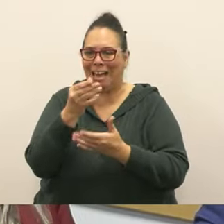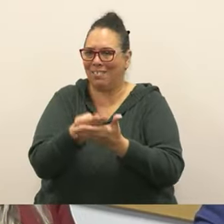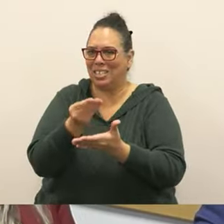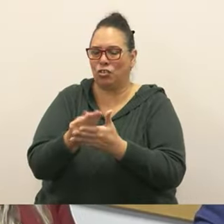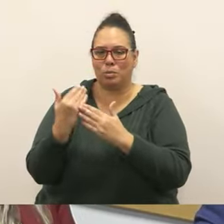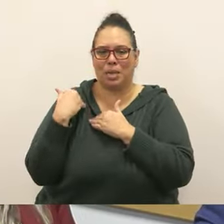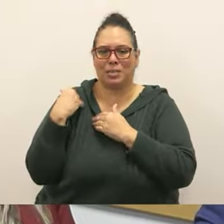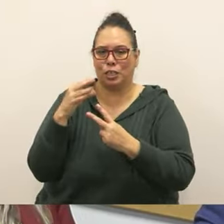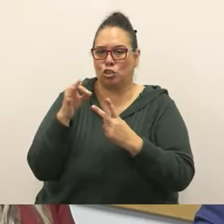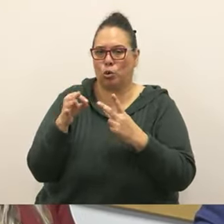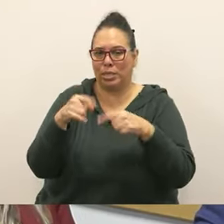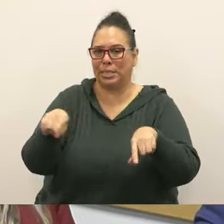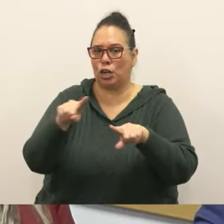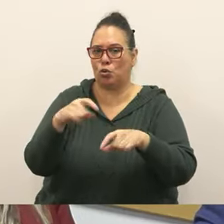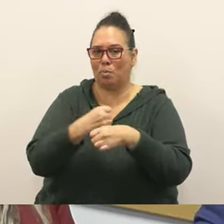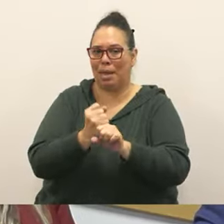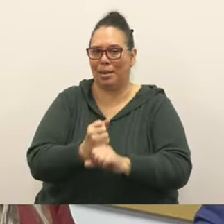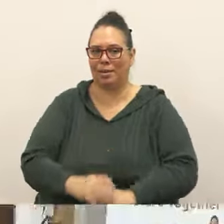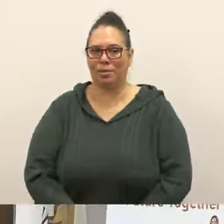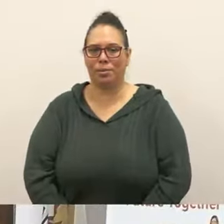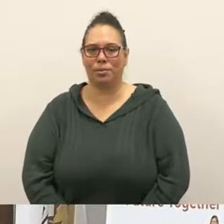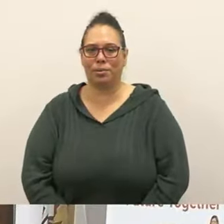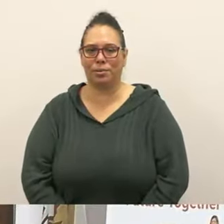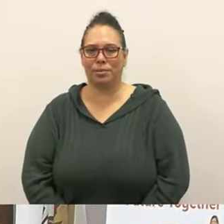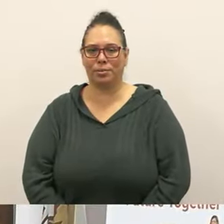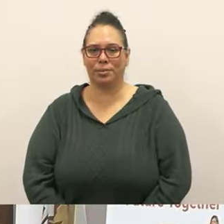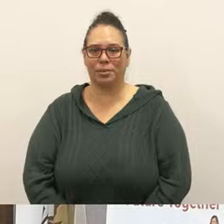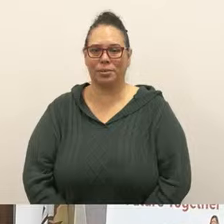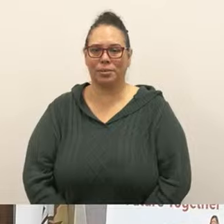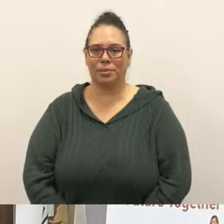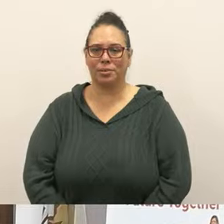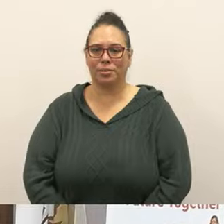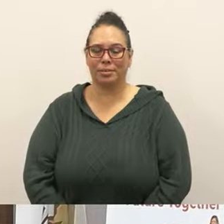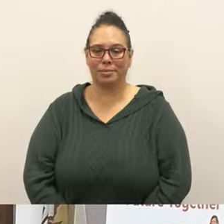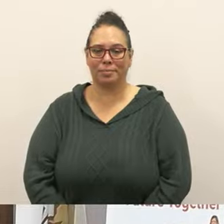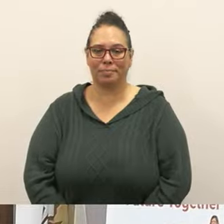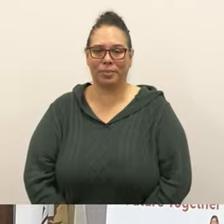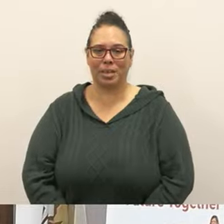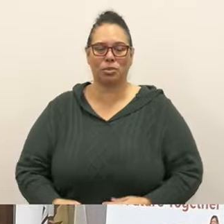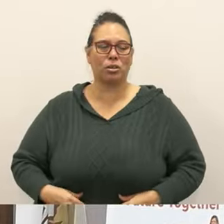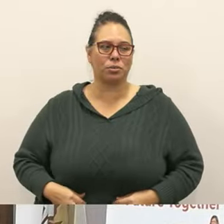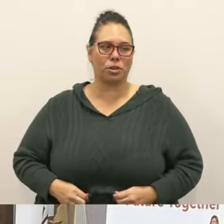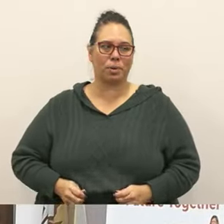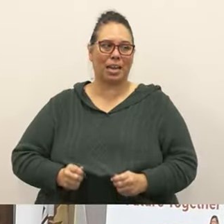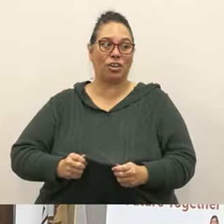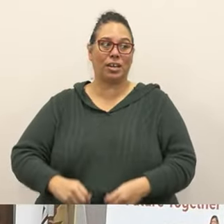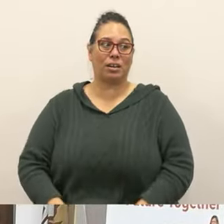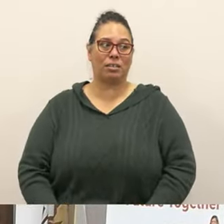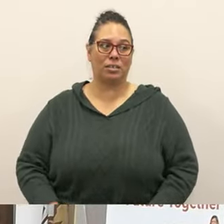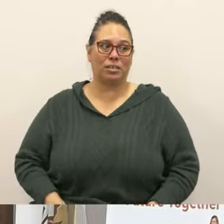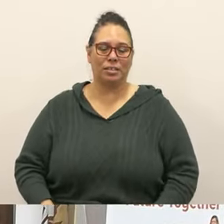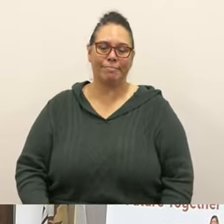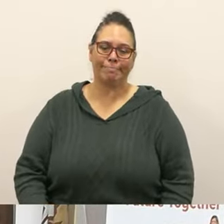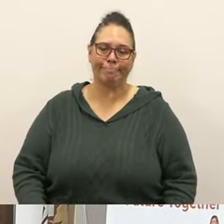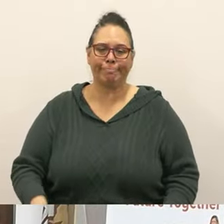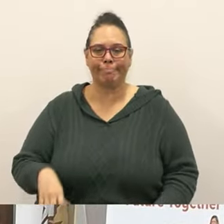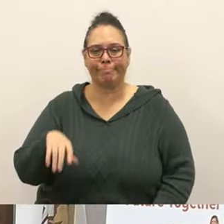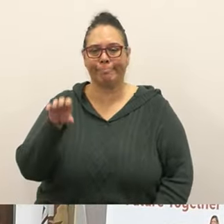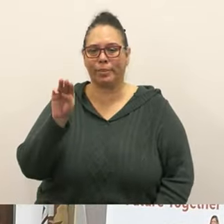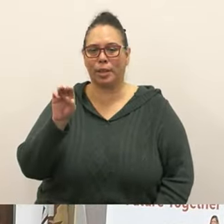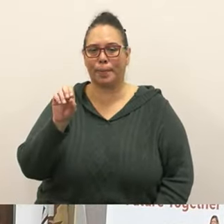These are choices you guys made. Thank you. Next, we have David Robinson, followed by Monica